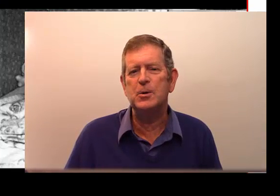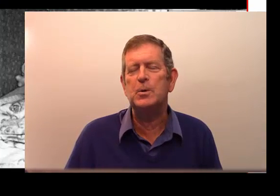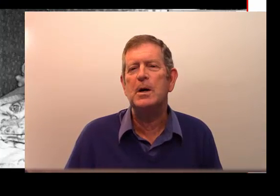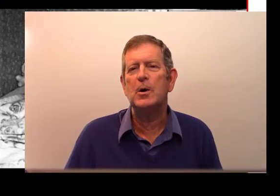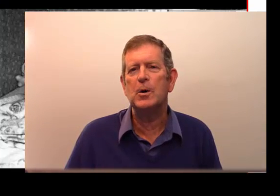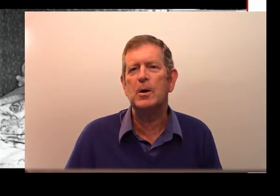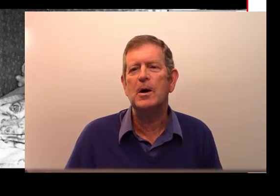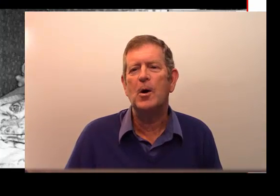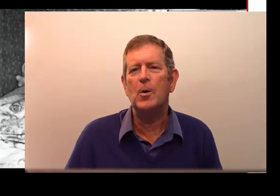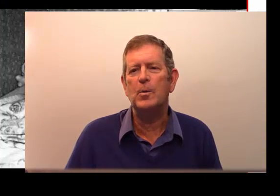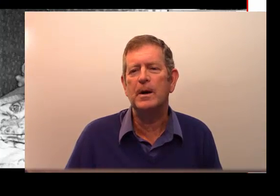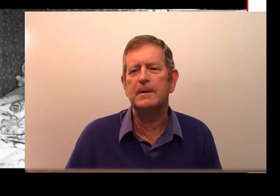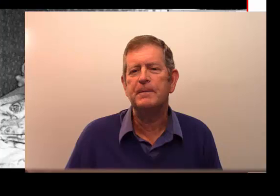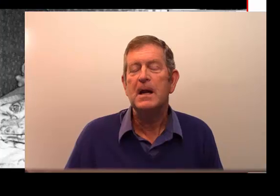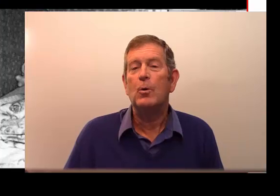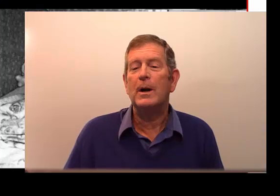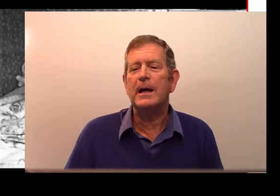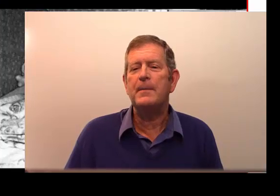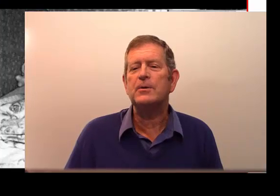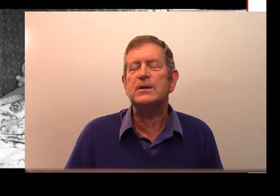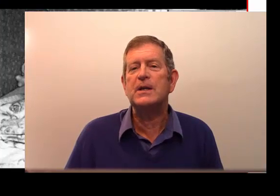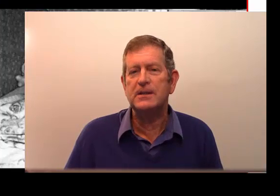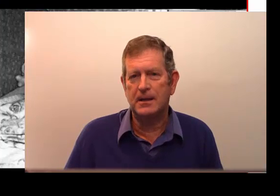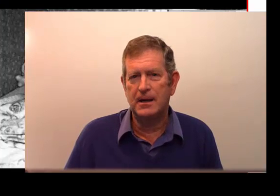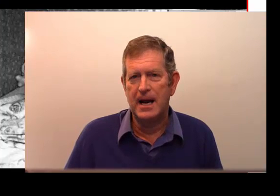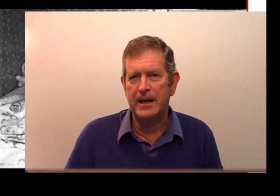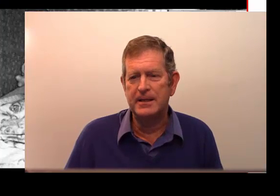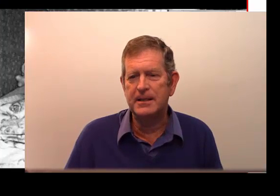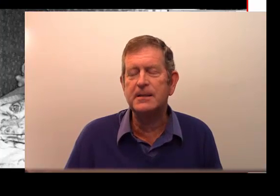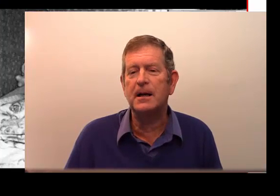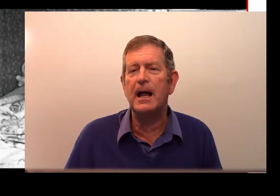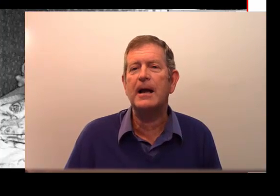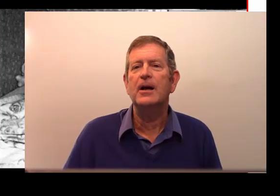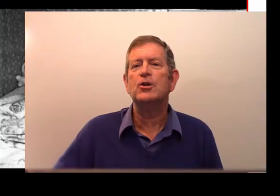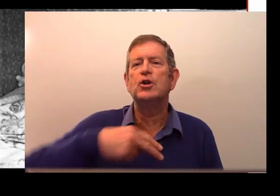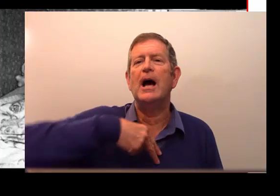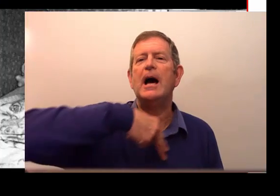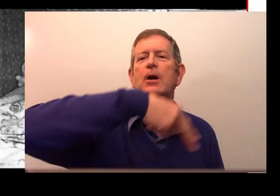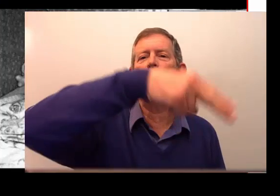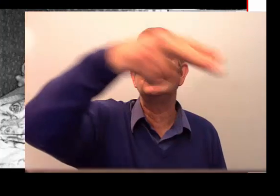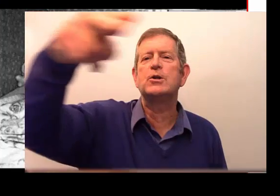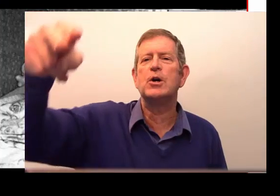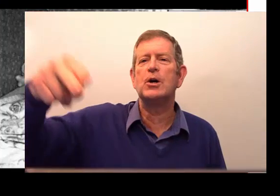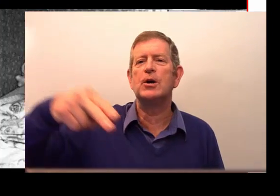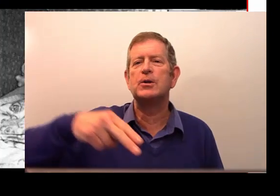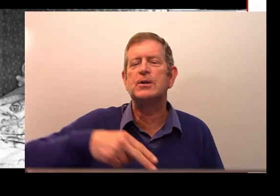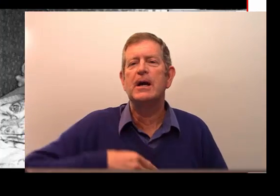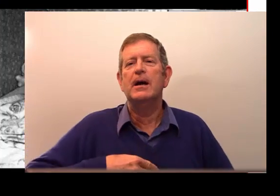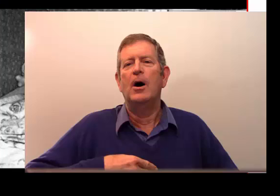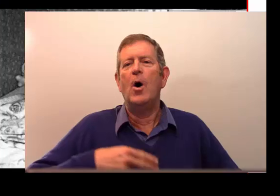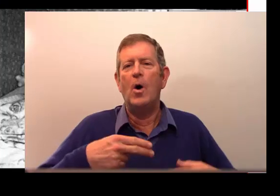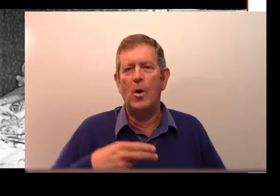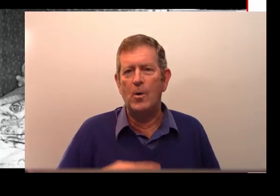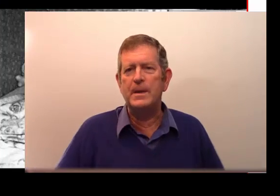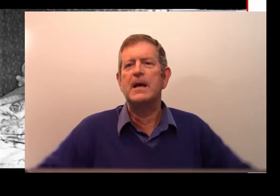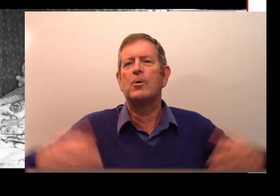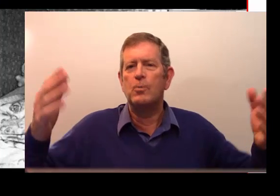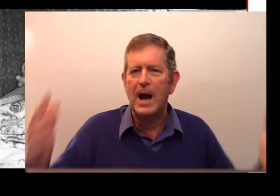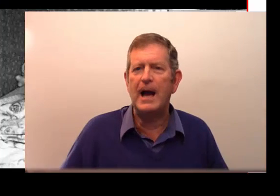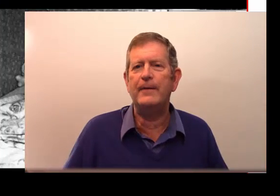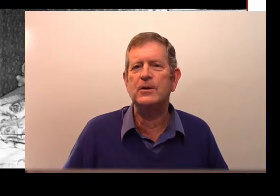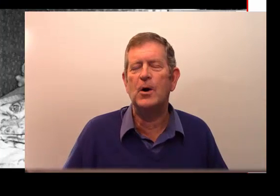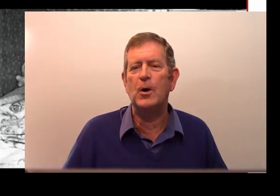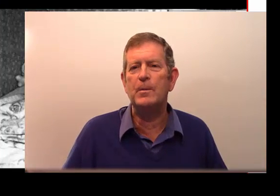Kathy do her homework. Well, at about 6 o'clock, John returns home.